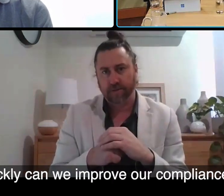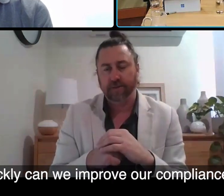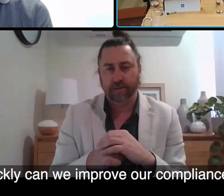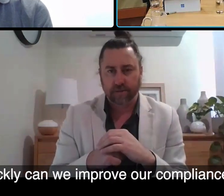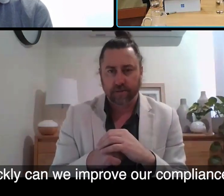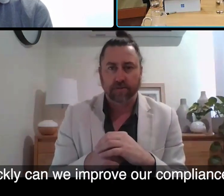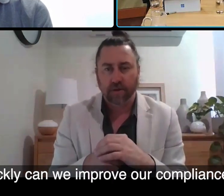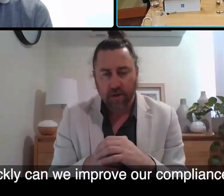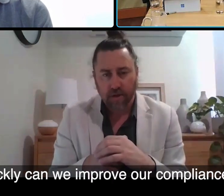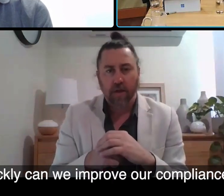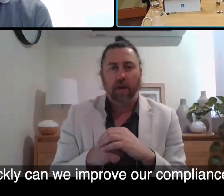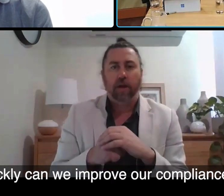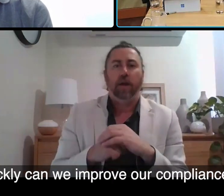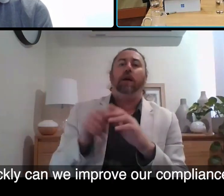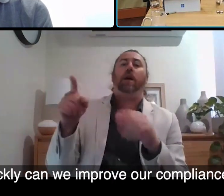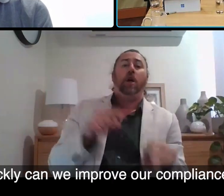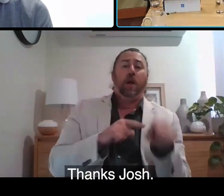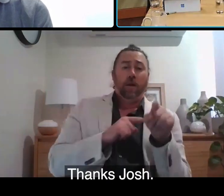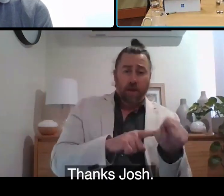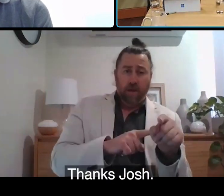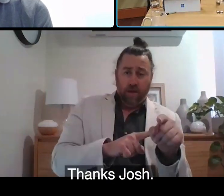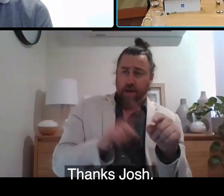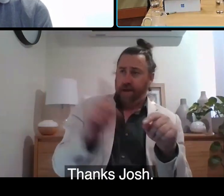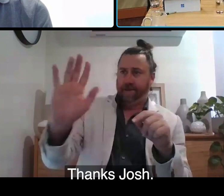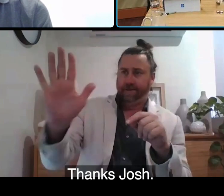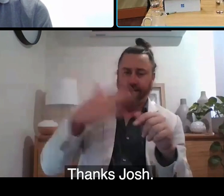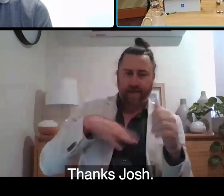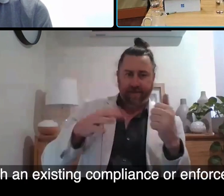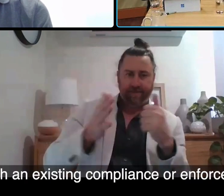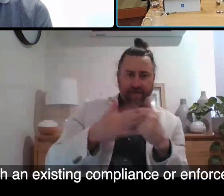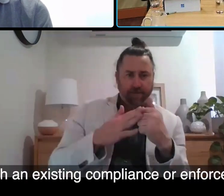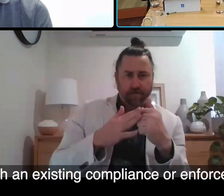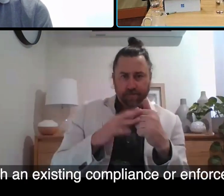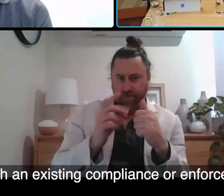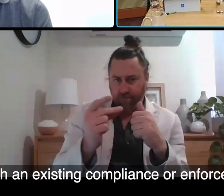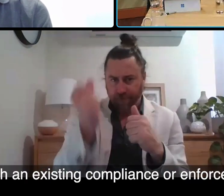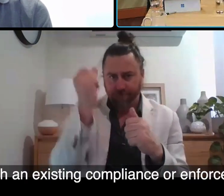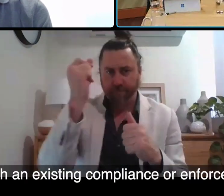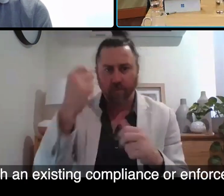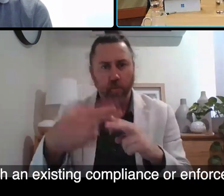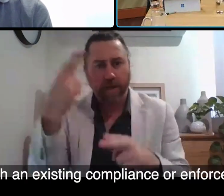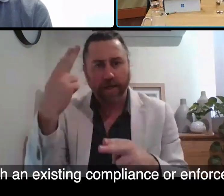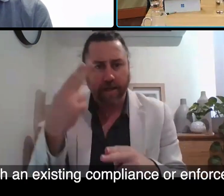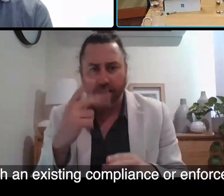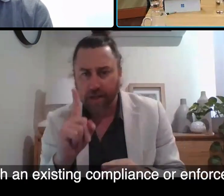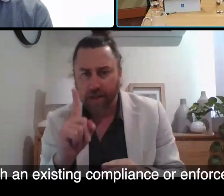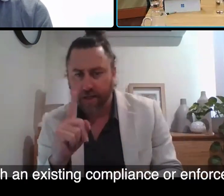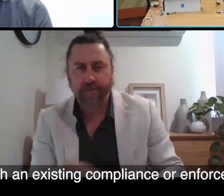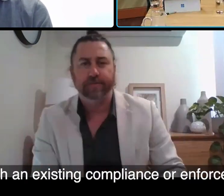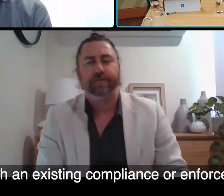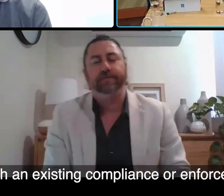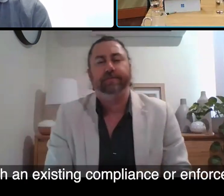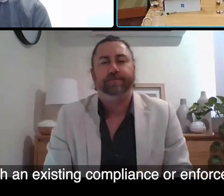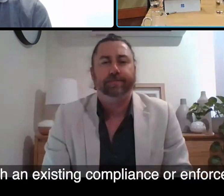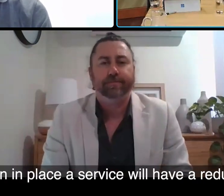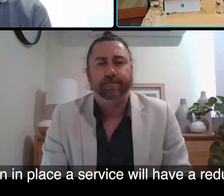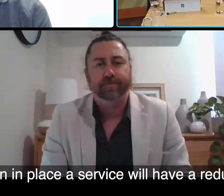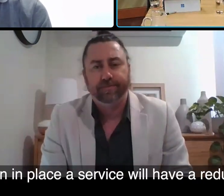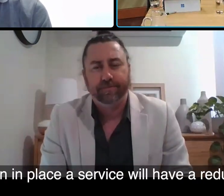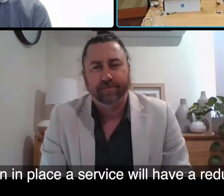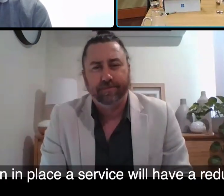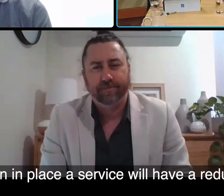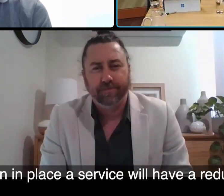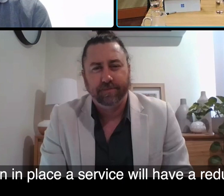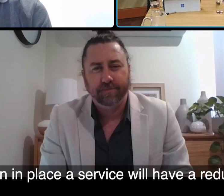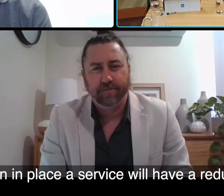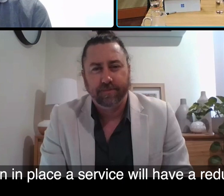can we improve our compliance rating? Yeah, thanks, Josh. So with an existing compliance and enforcement